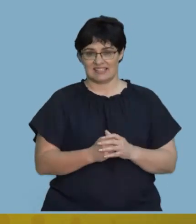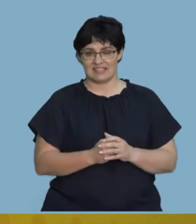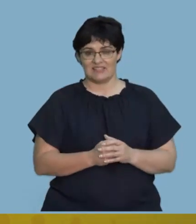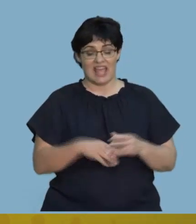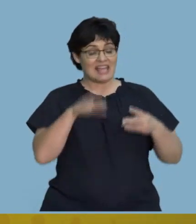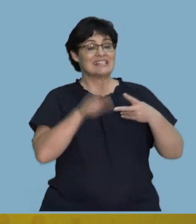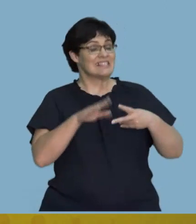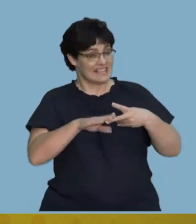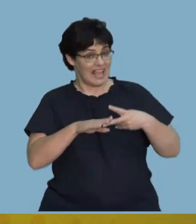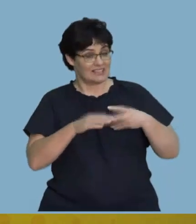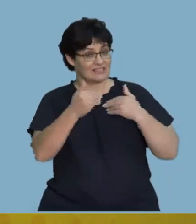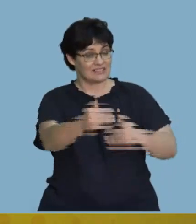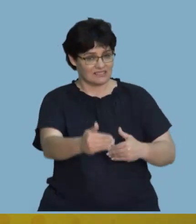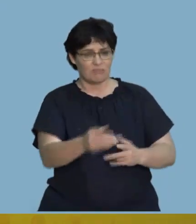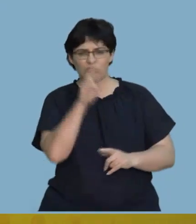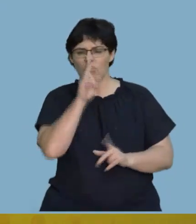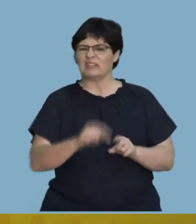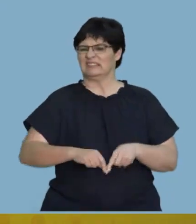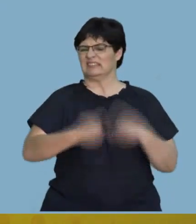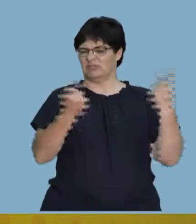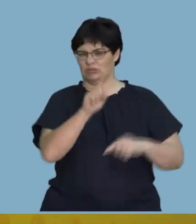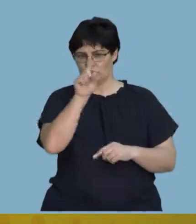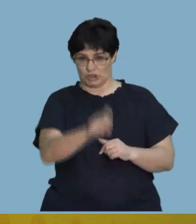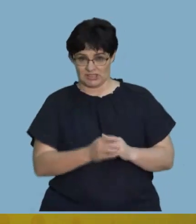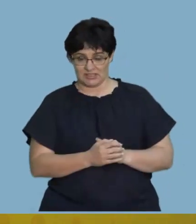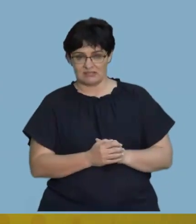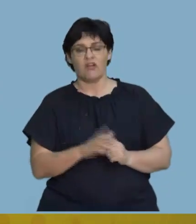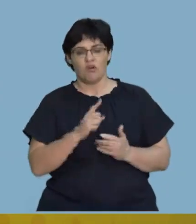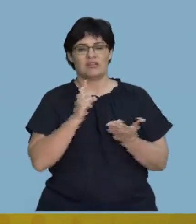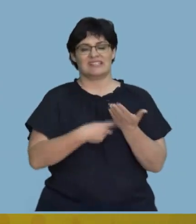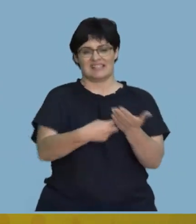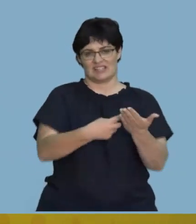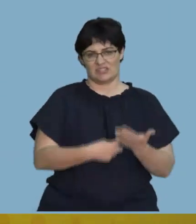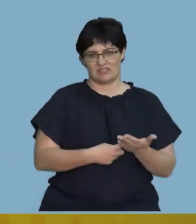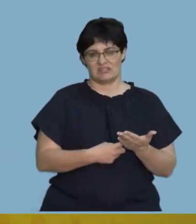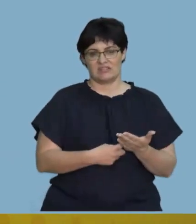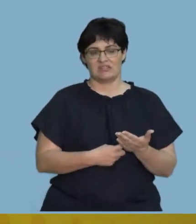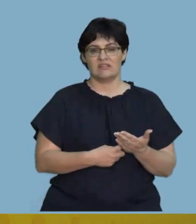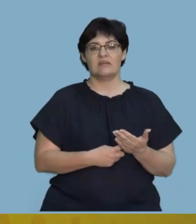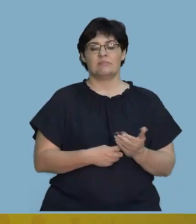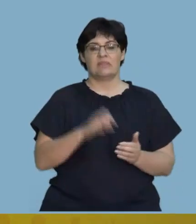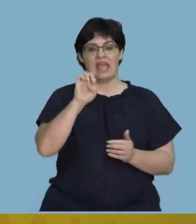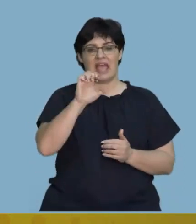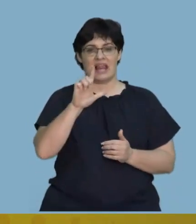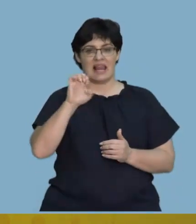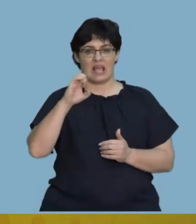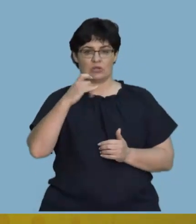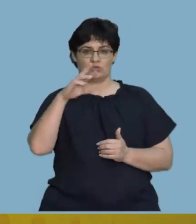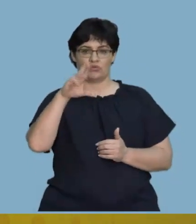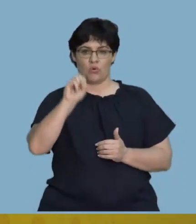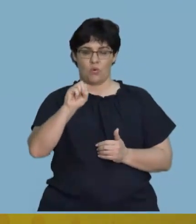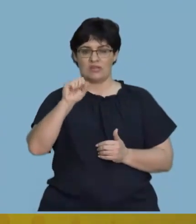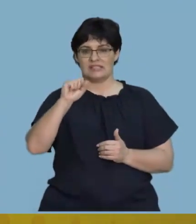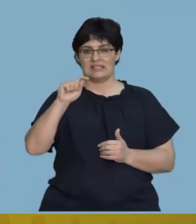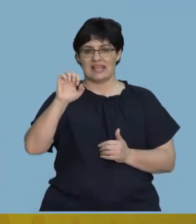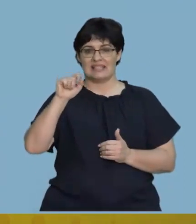second segment, we're going to look at a different question as a point for our discussion. Electrostatics is part of the work that we would have covered